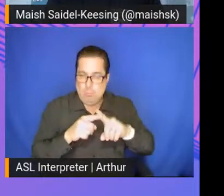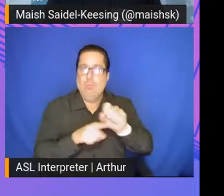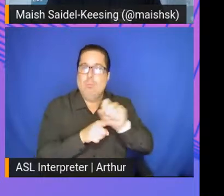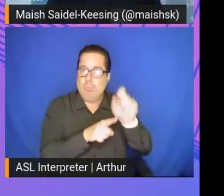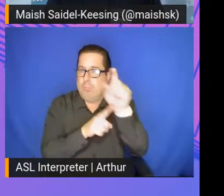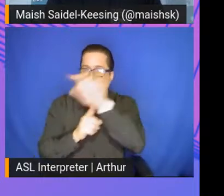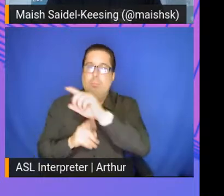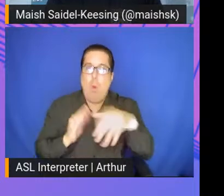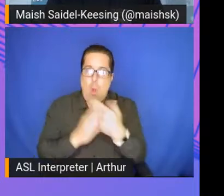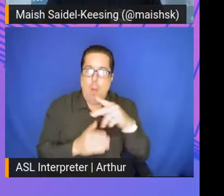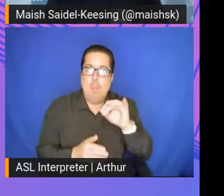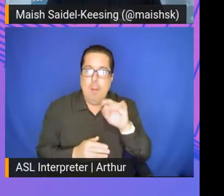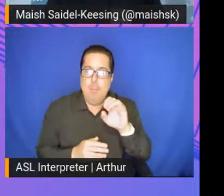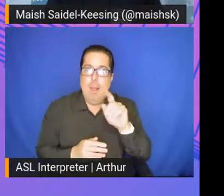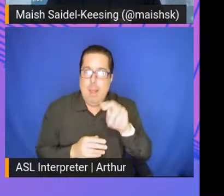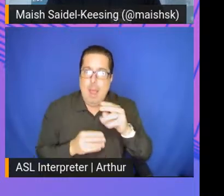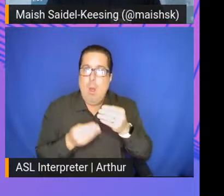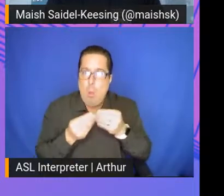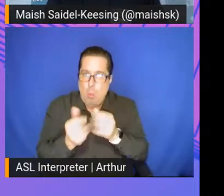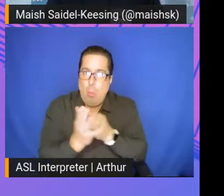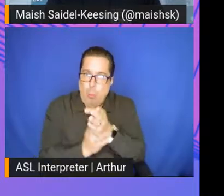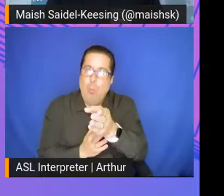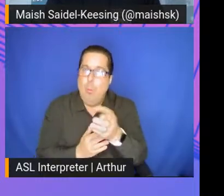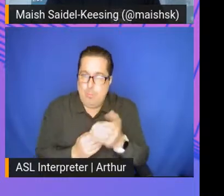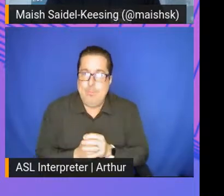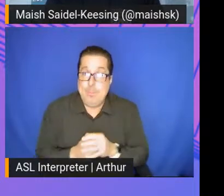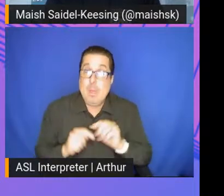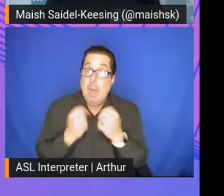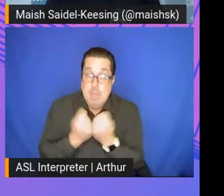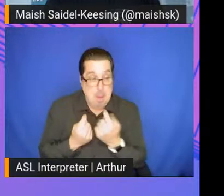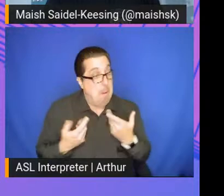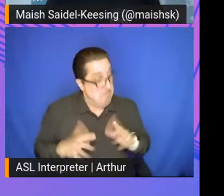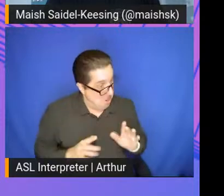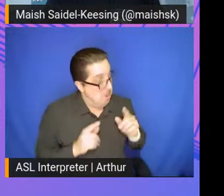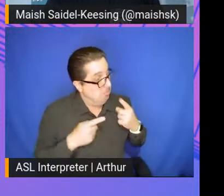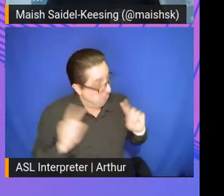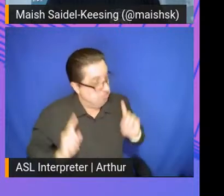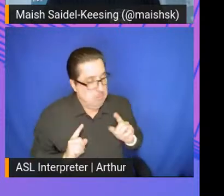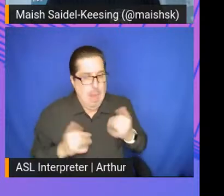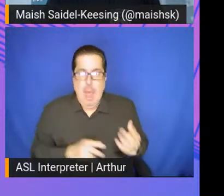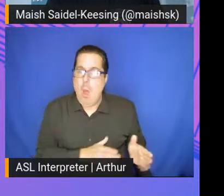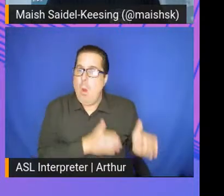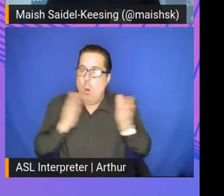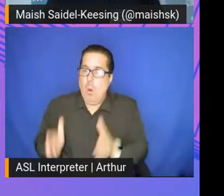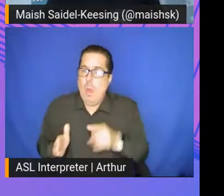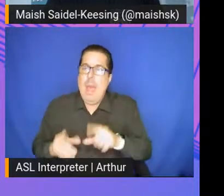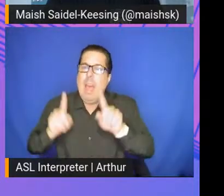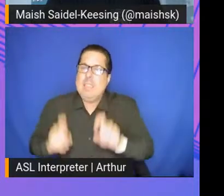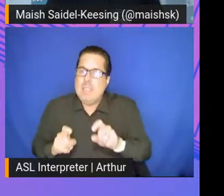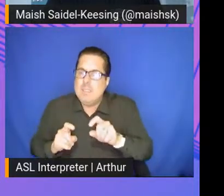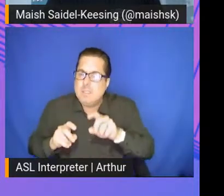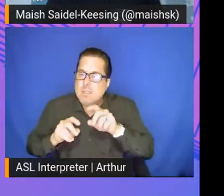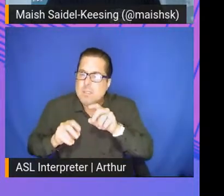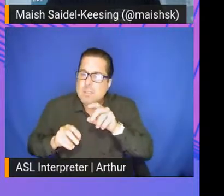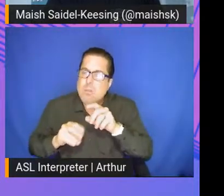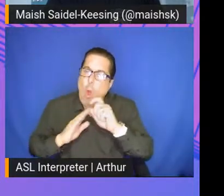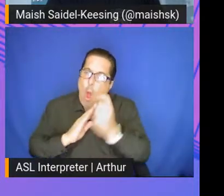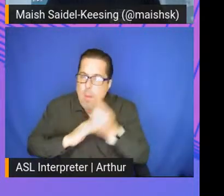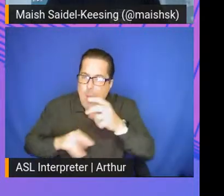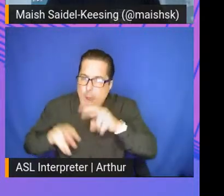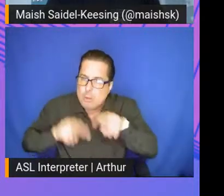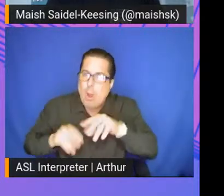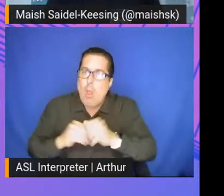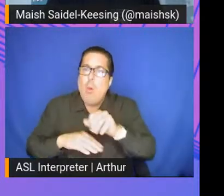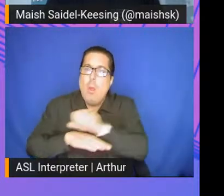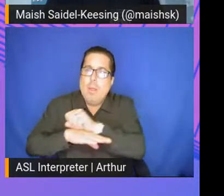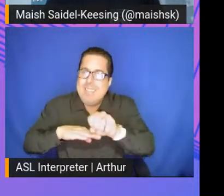then the team started investing in test automation that they would run in the integration account. So now we're not spending a